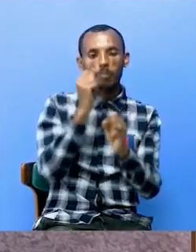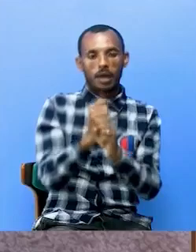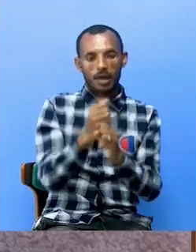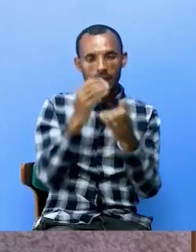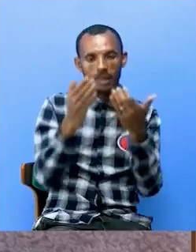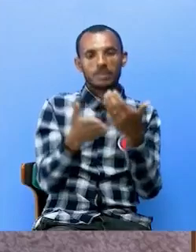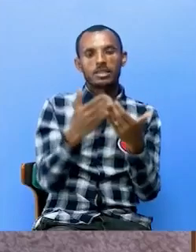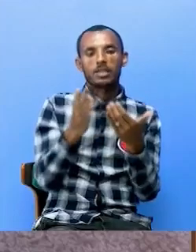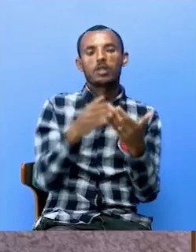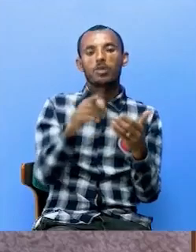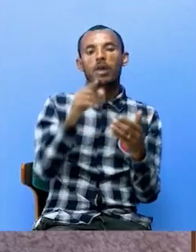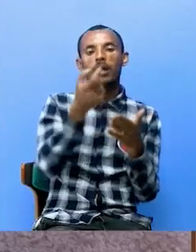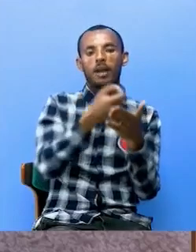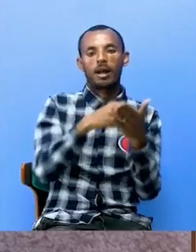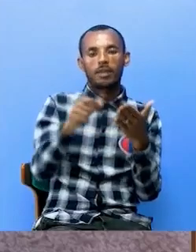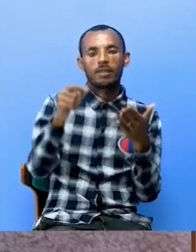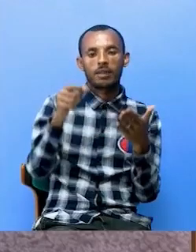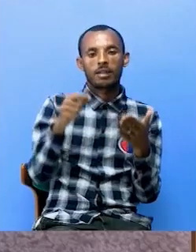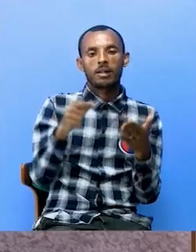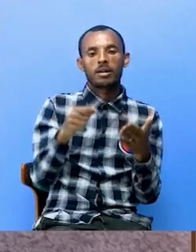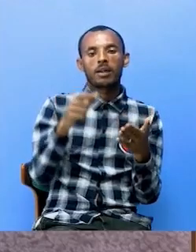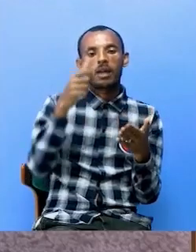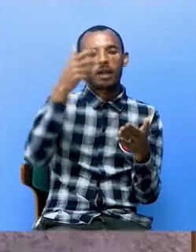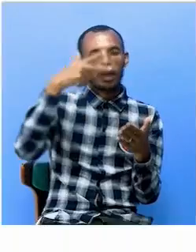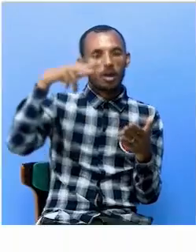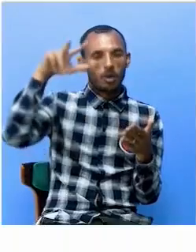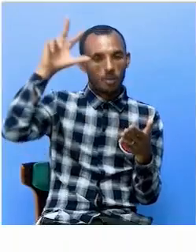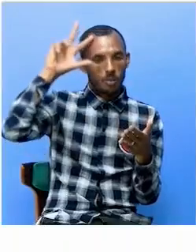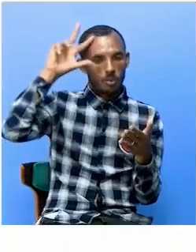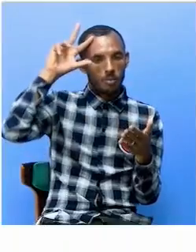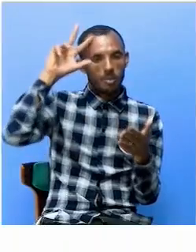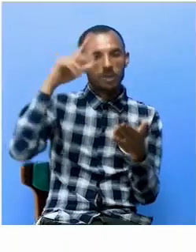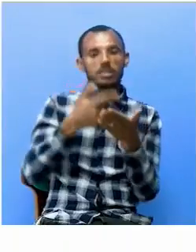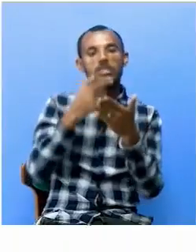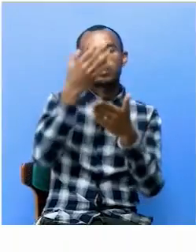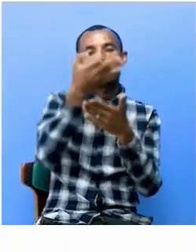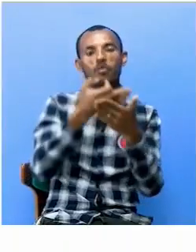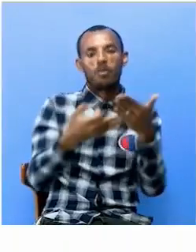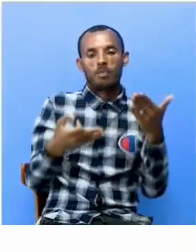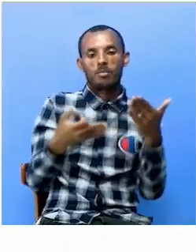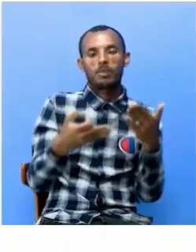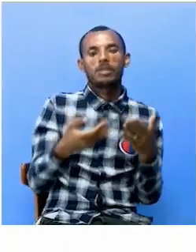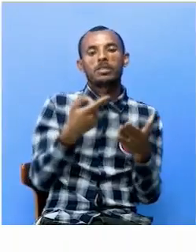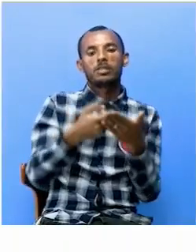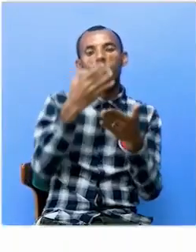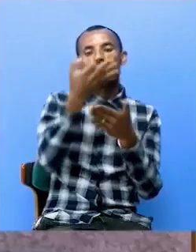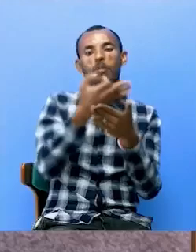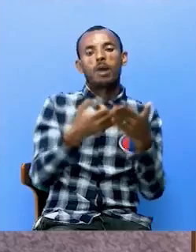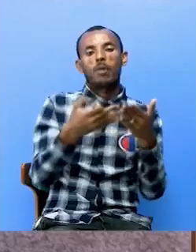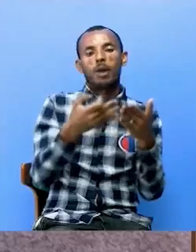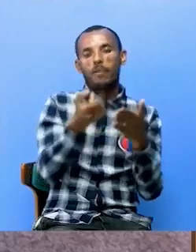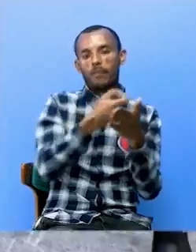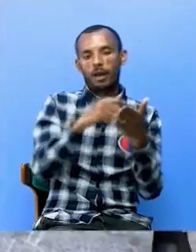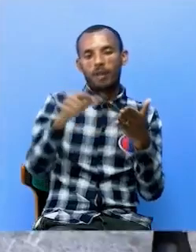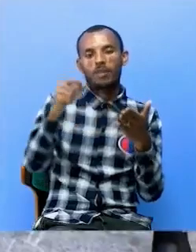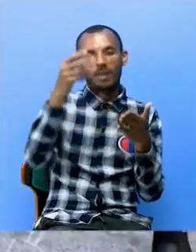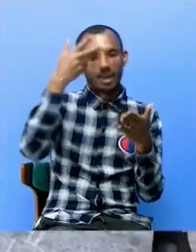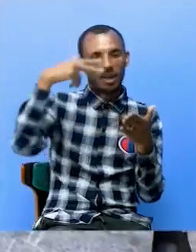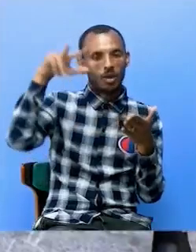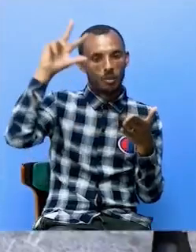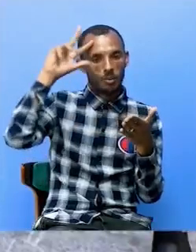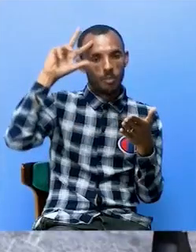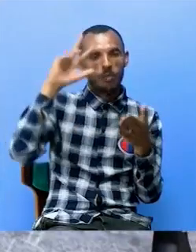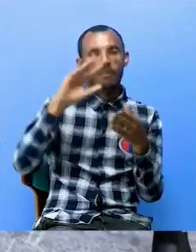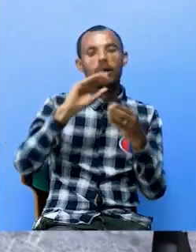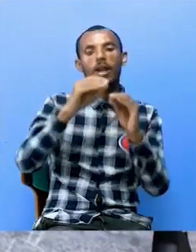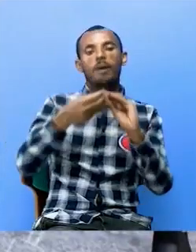easier, you can write the cube in this form. This is a formal way of writing a cube of a